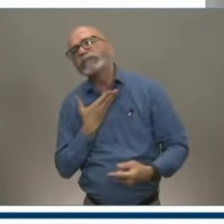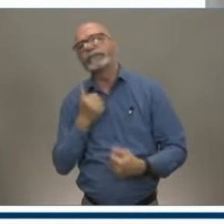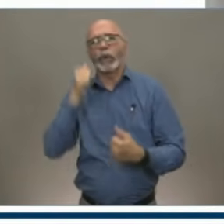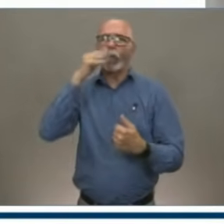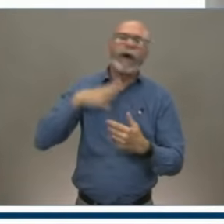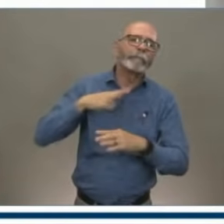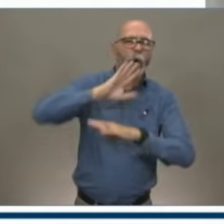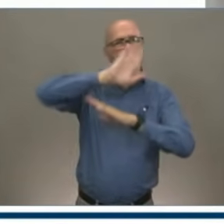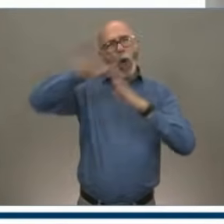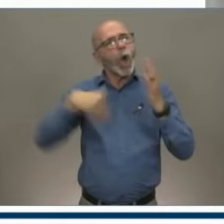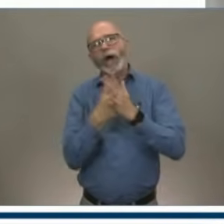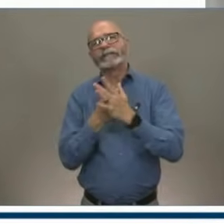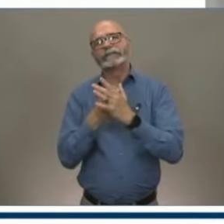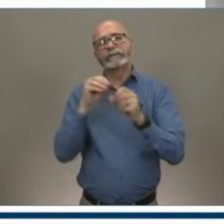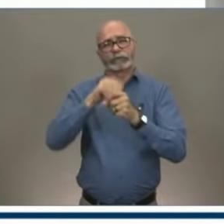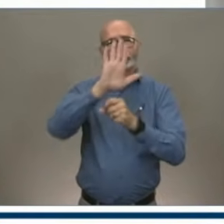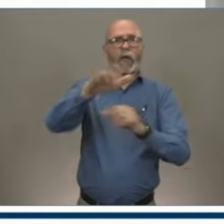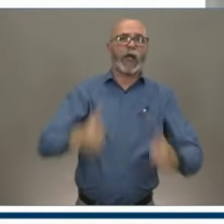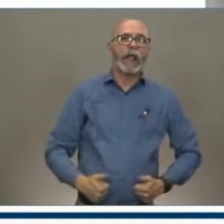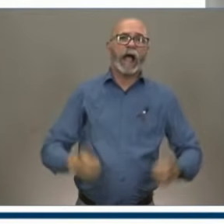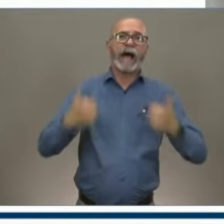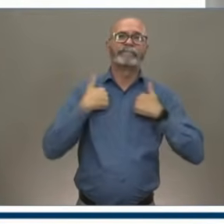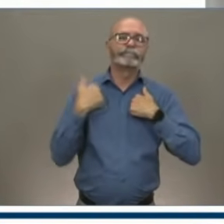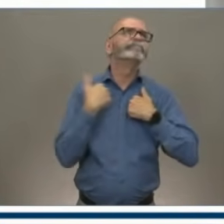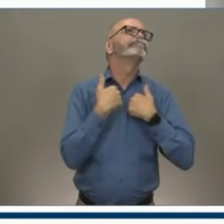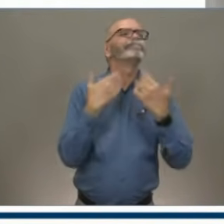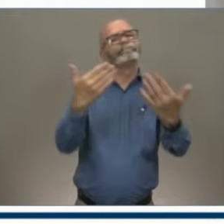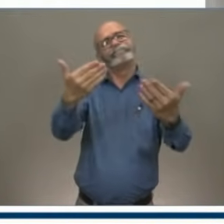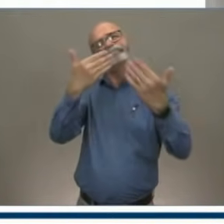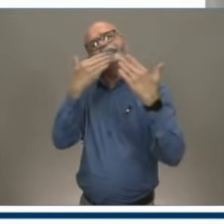life. Be grateful for them. Show your